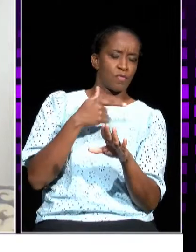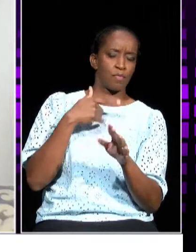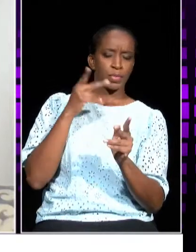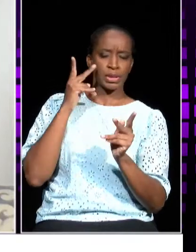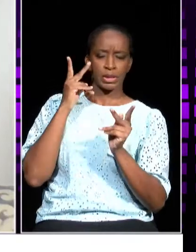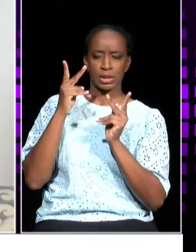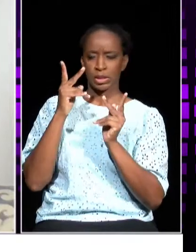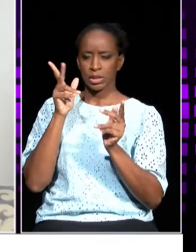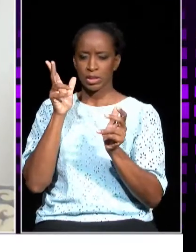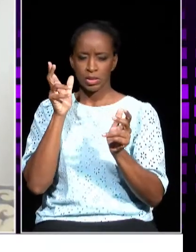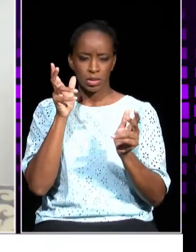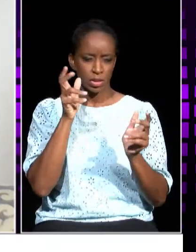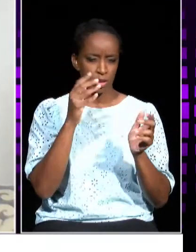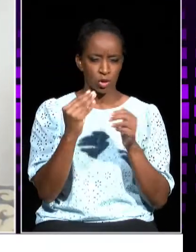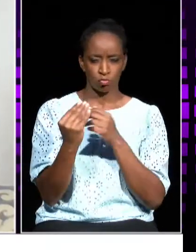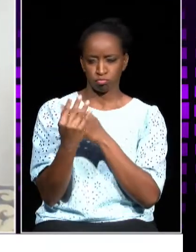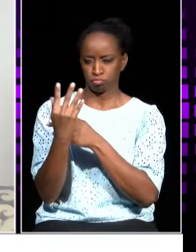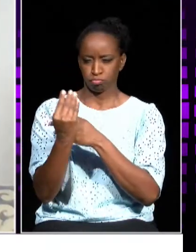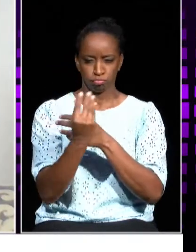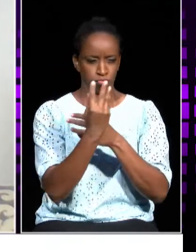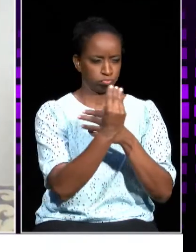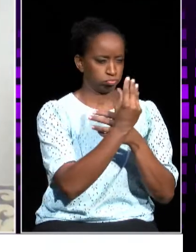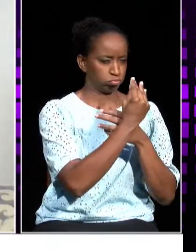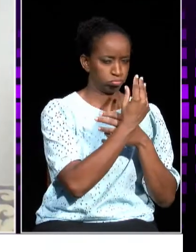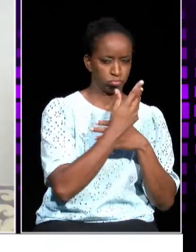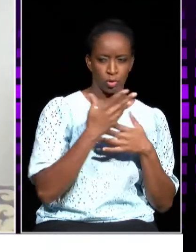students in making choice is exactly what you're asking,